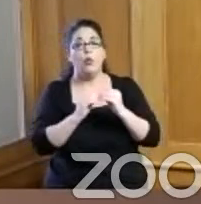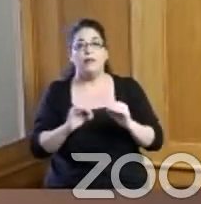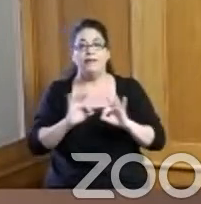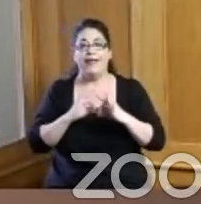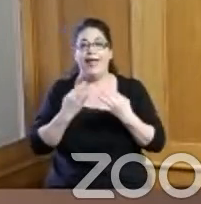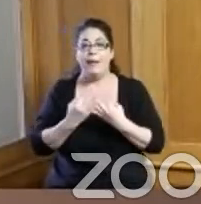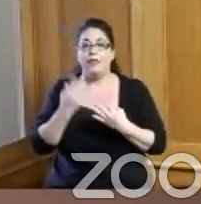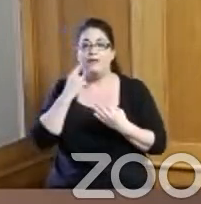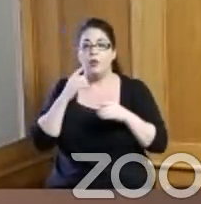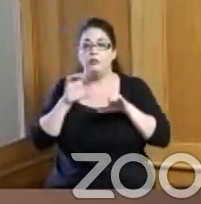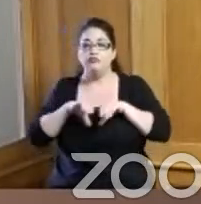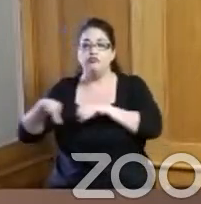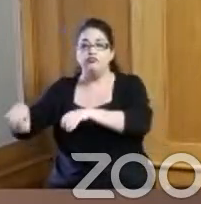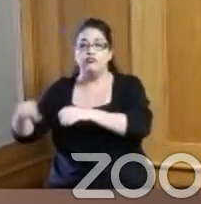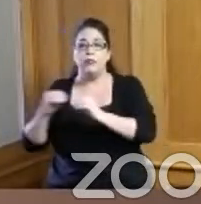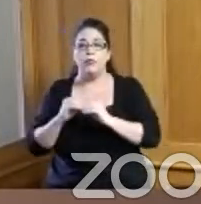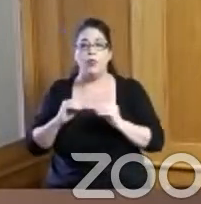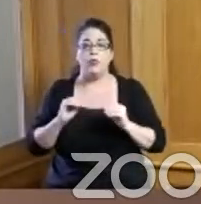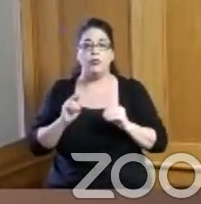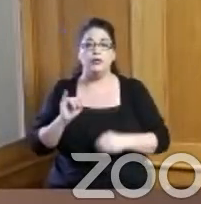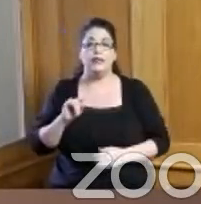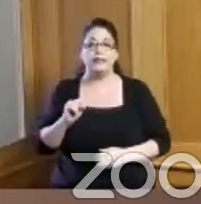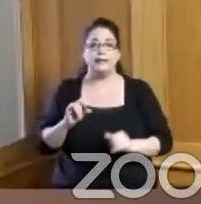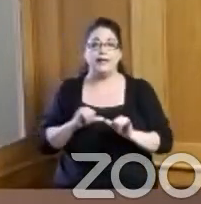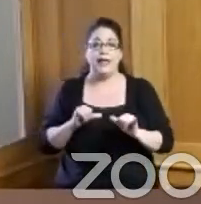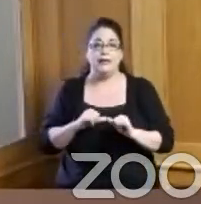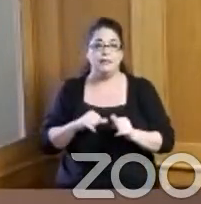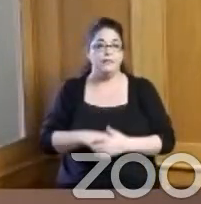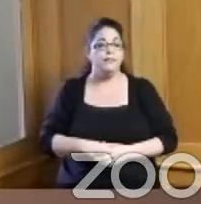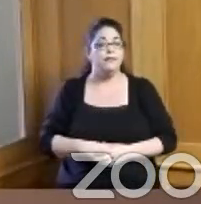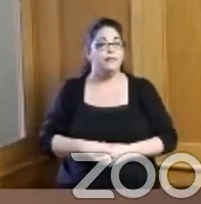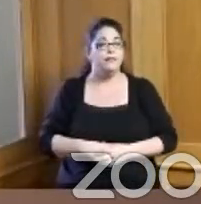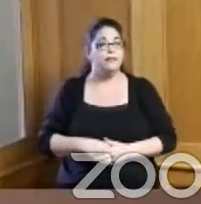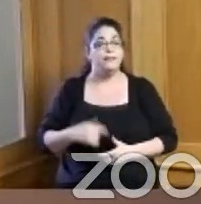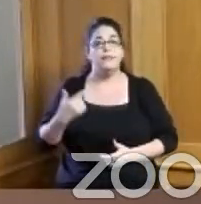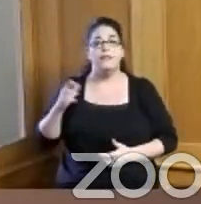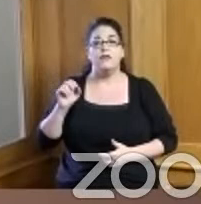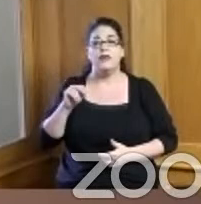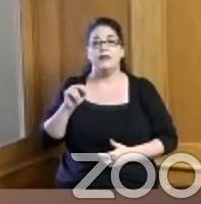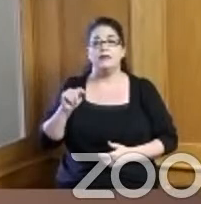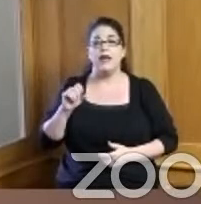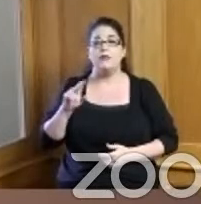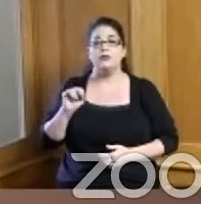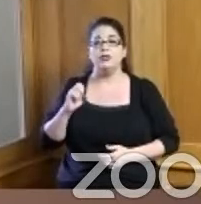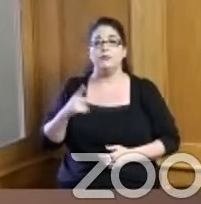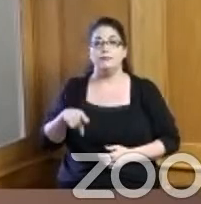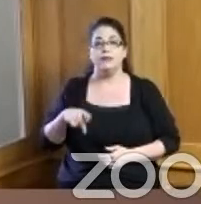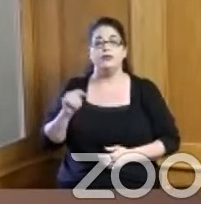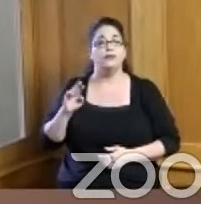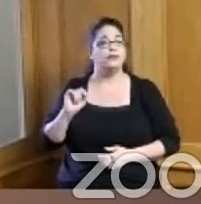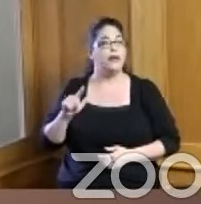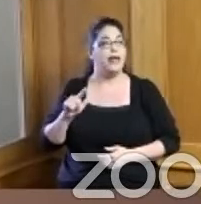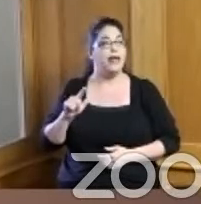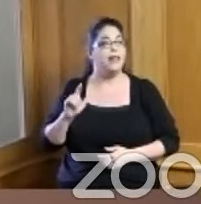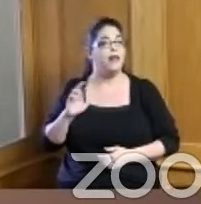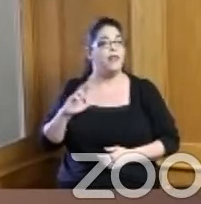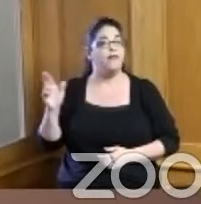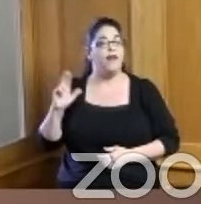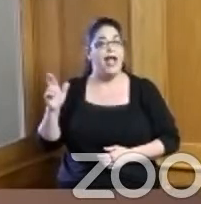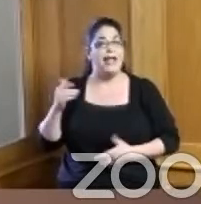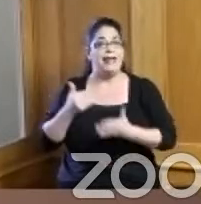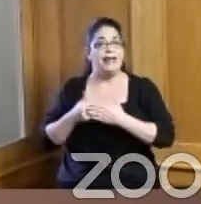and smaller units in this portion of the development. The Green Township Trail kind of runs to the right of all the blue